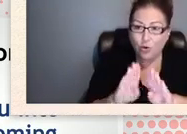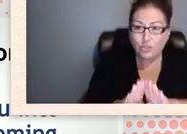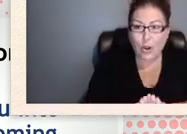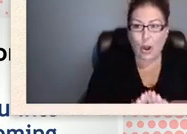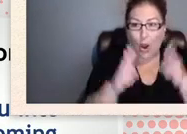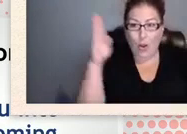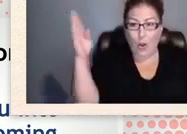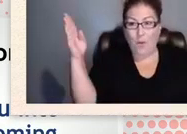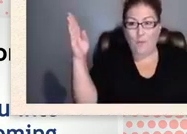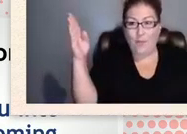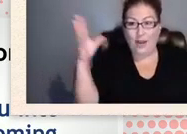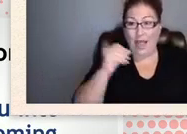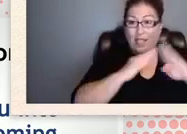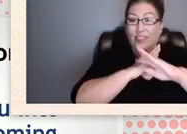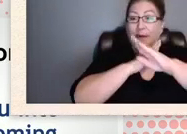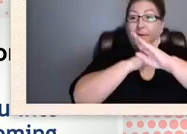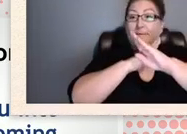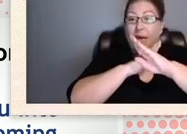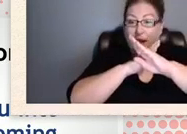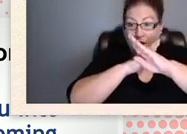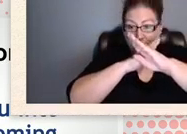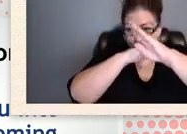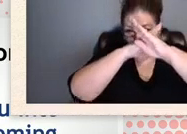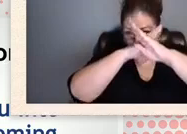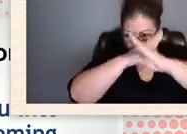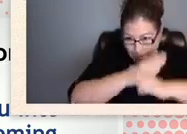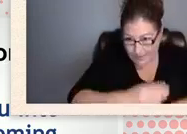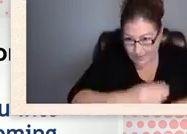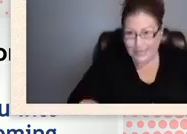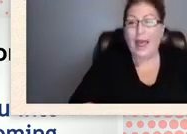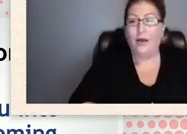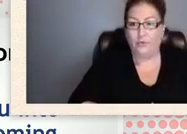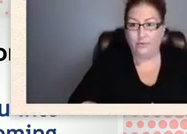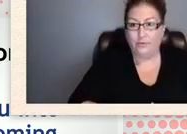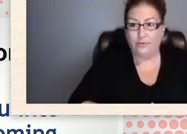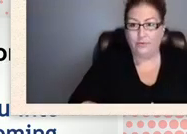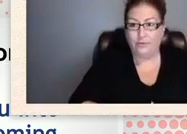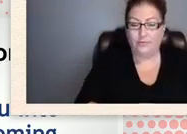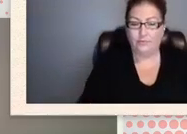the barriers are coming down.